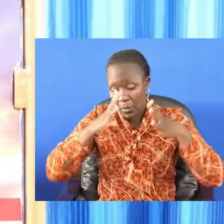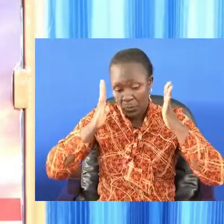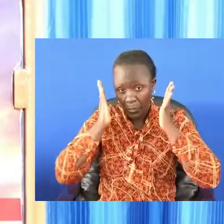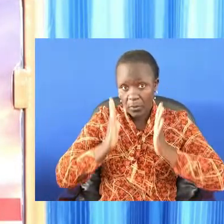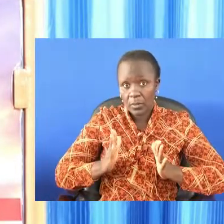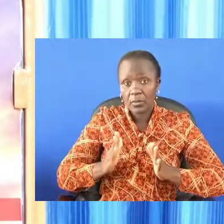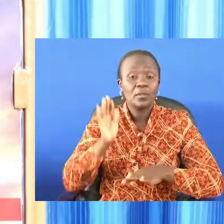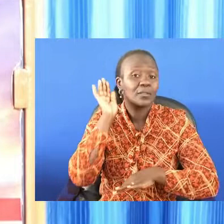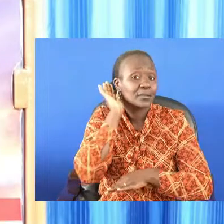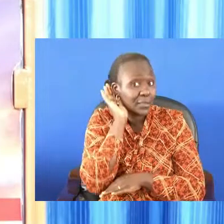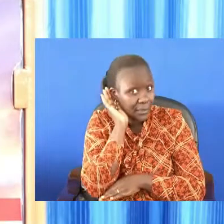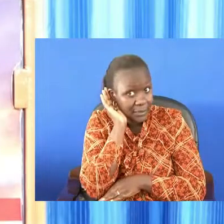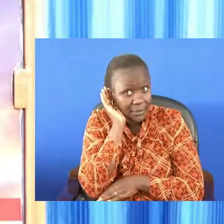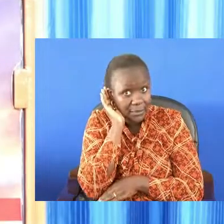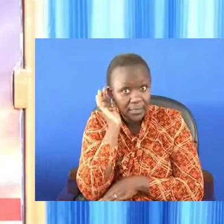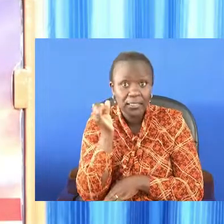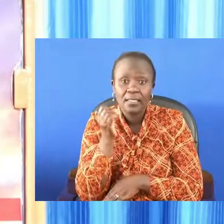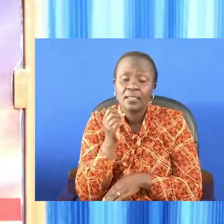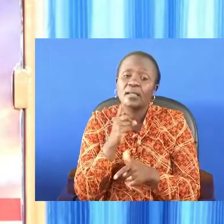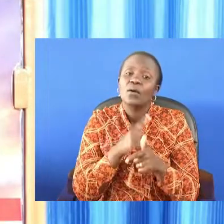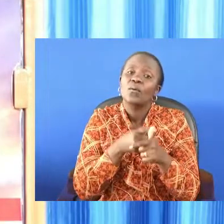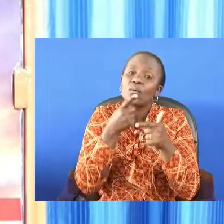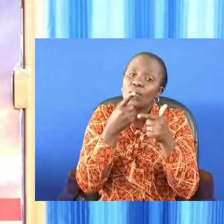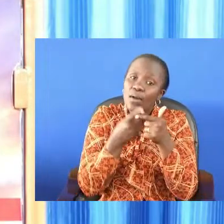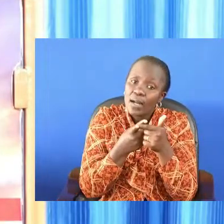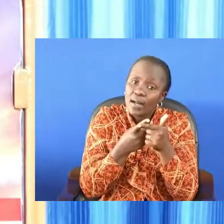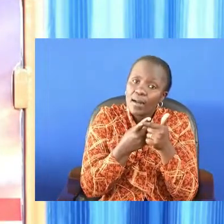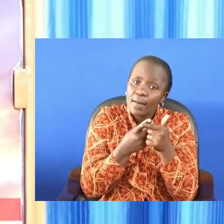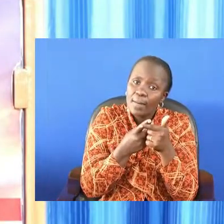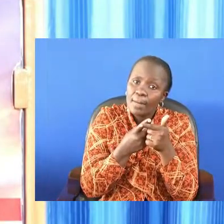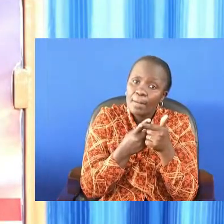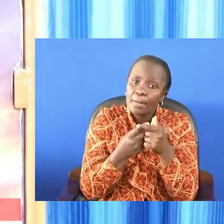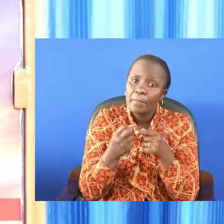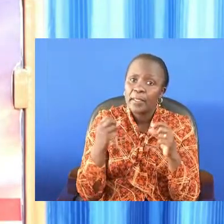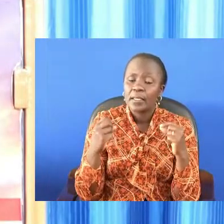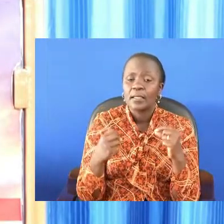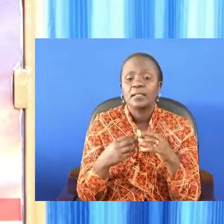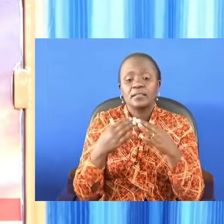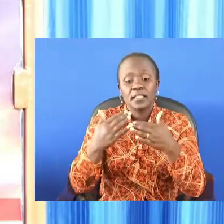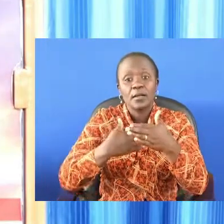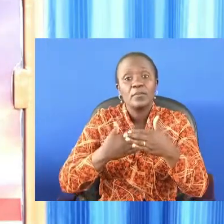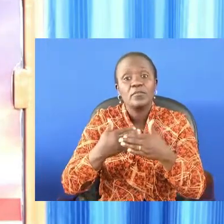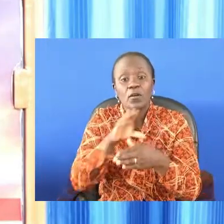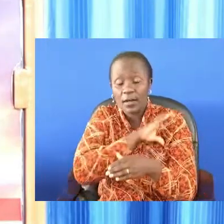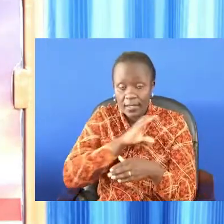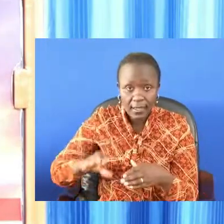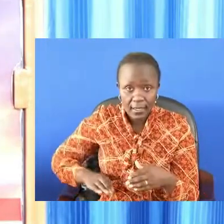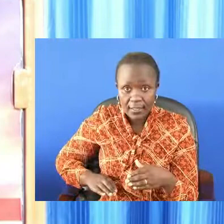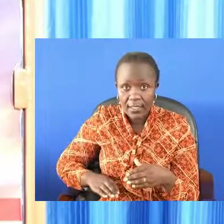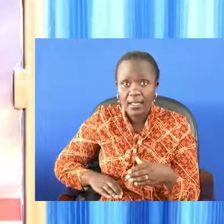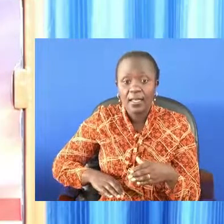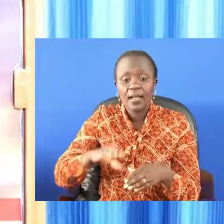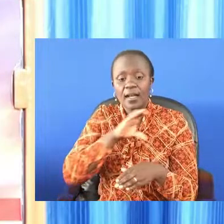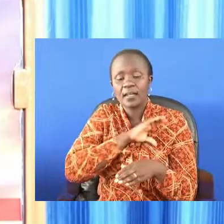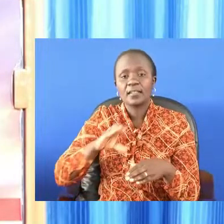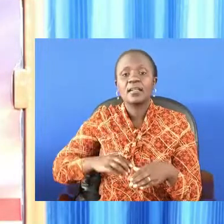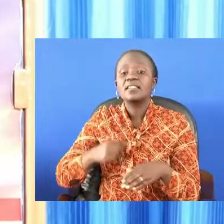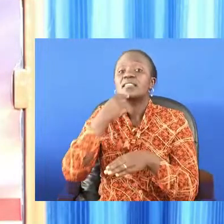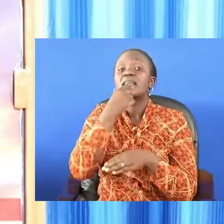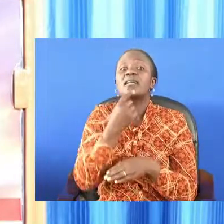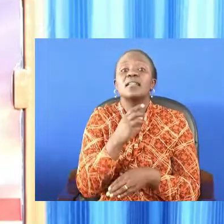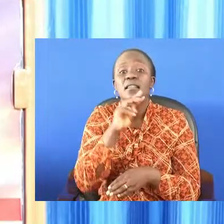would want to hear is when they have appeared before Christ and Christ tells